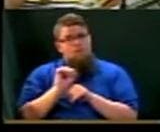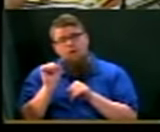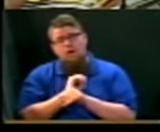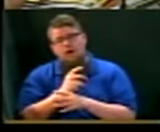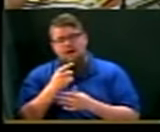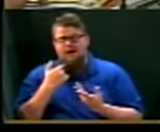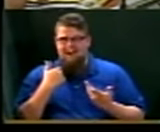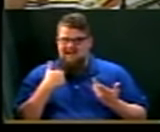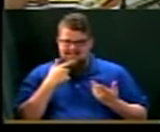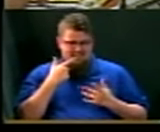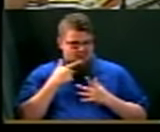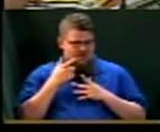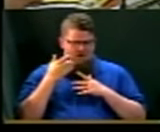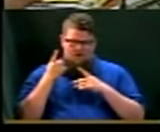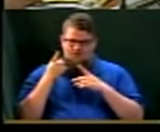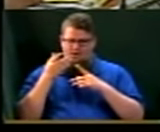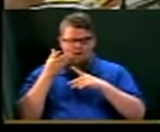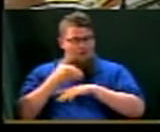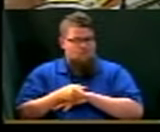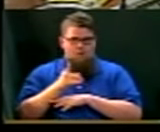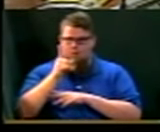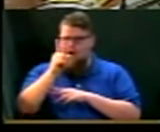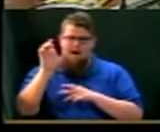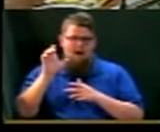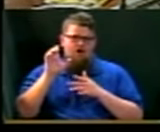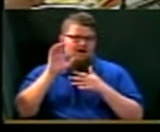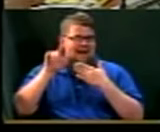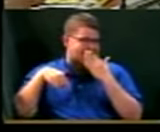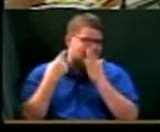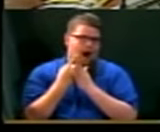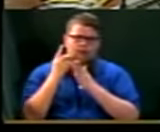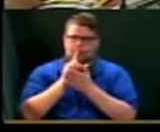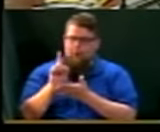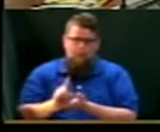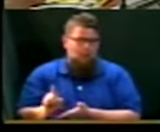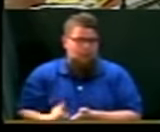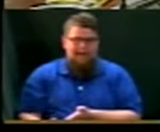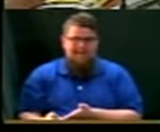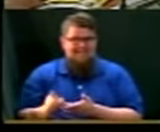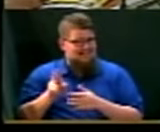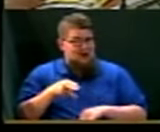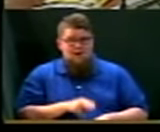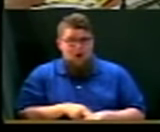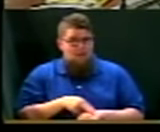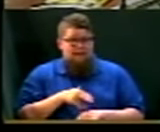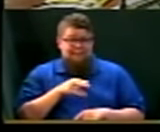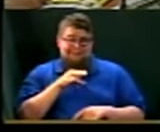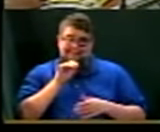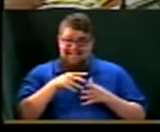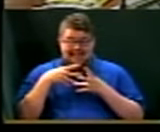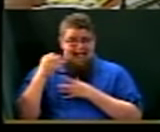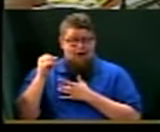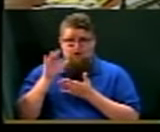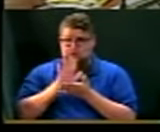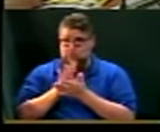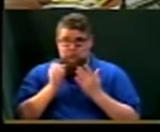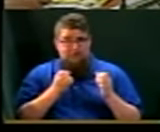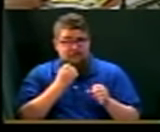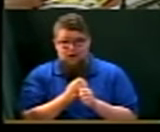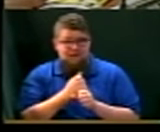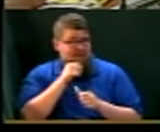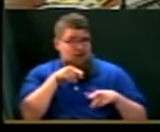I'd say 100-hour weeks is the norm, and that's when school's not in session. And I just,